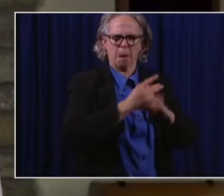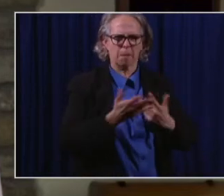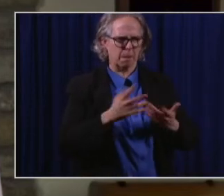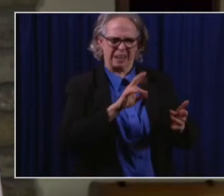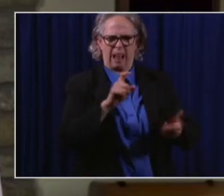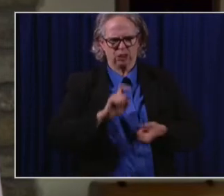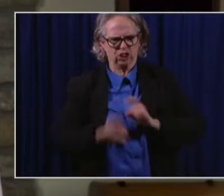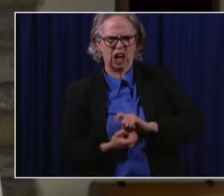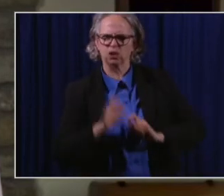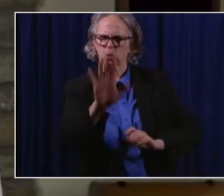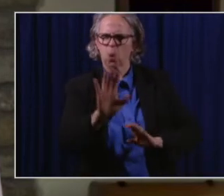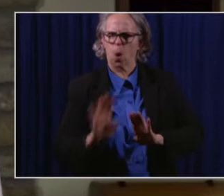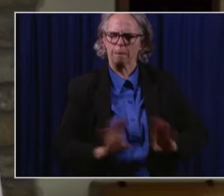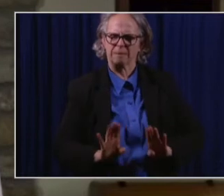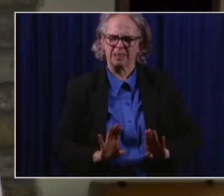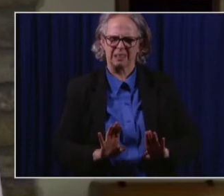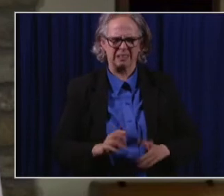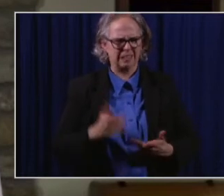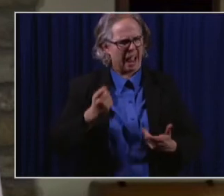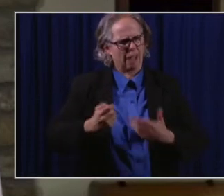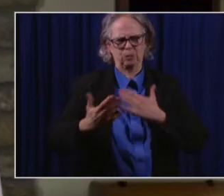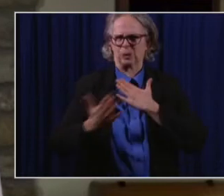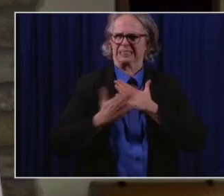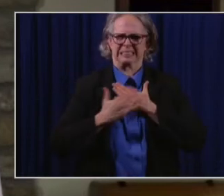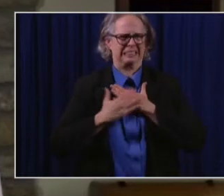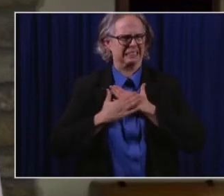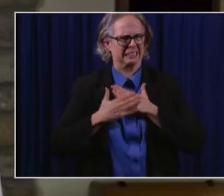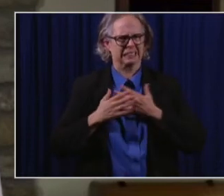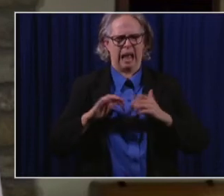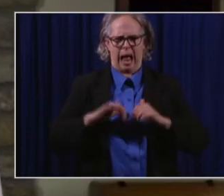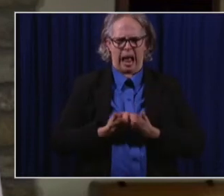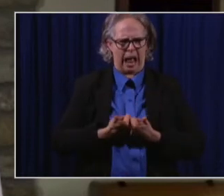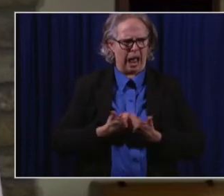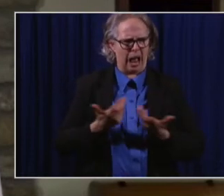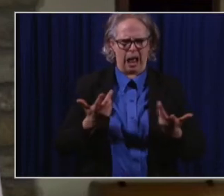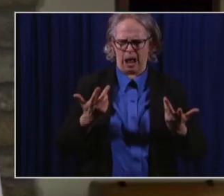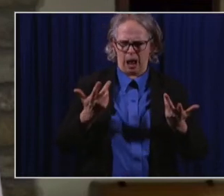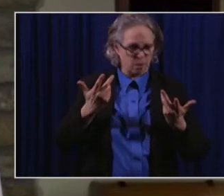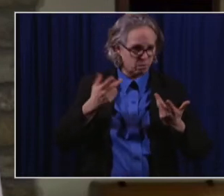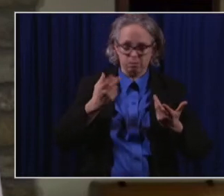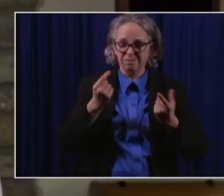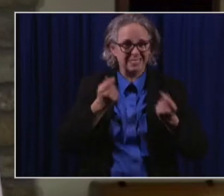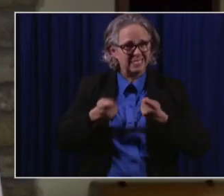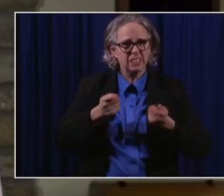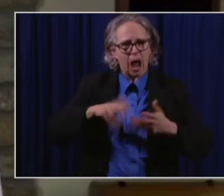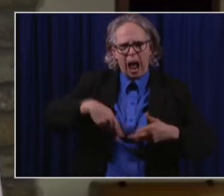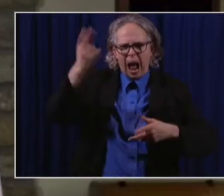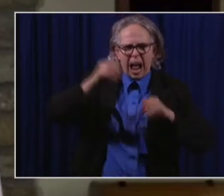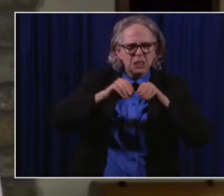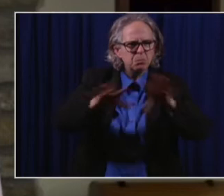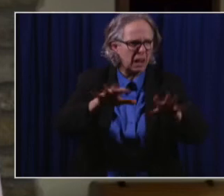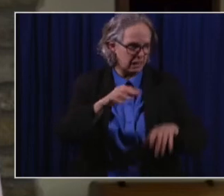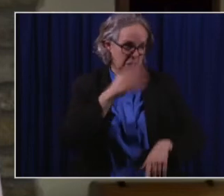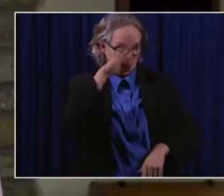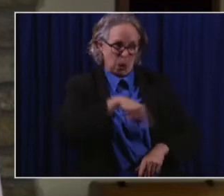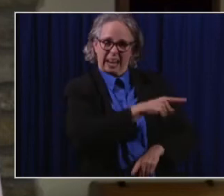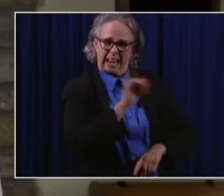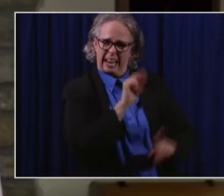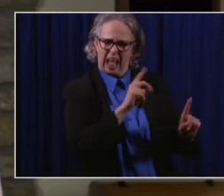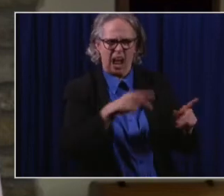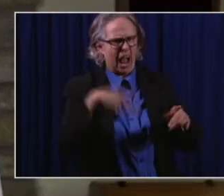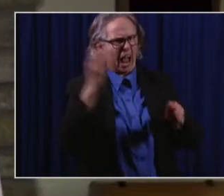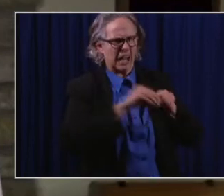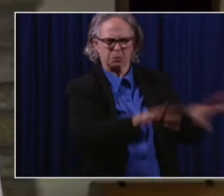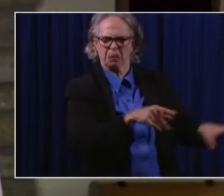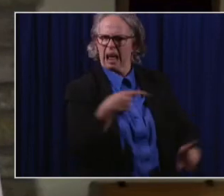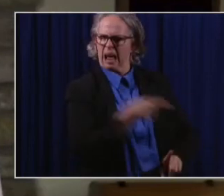is significant spread, very significant, high spread in that particular state. So again, like our color